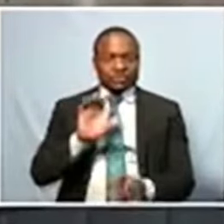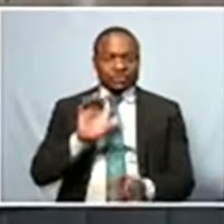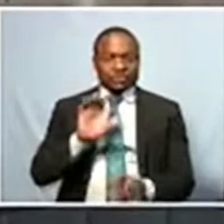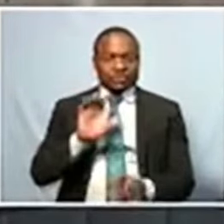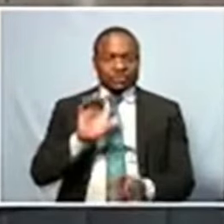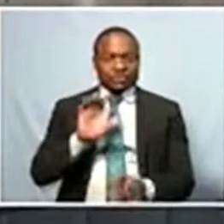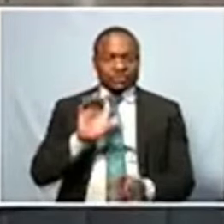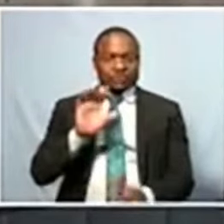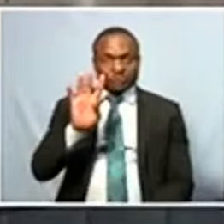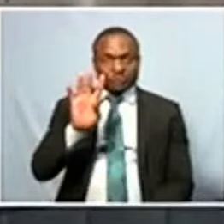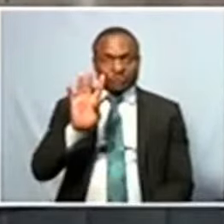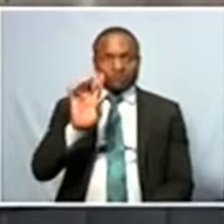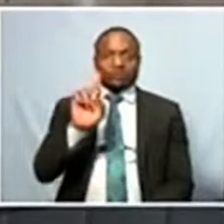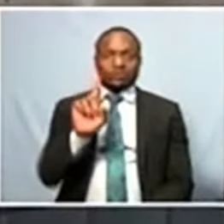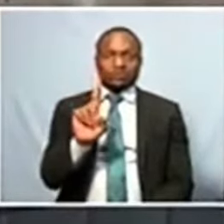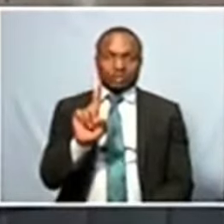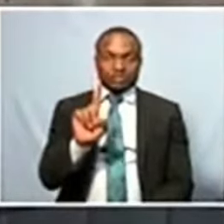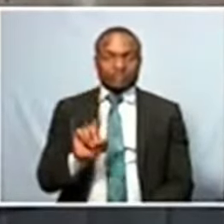824,801.